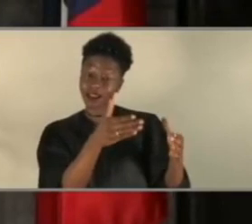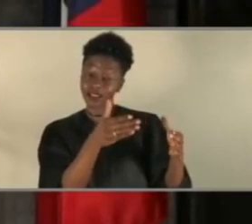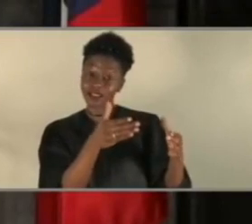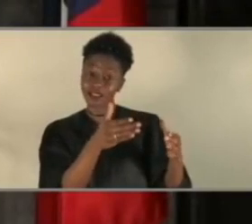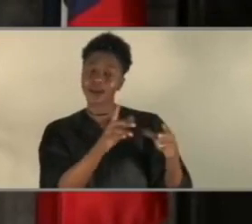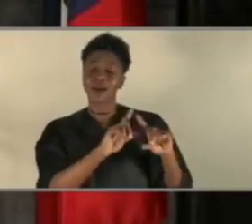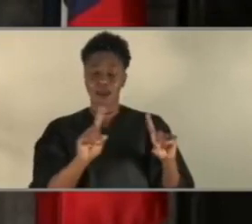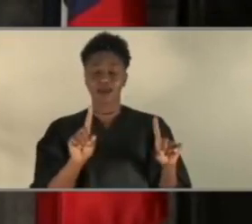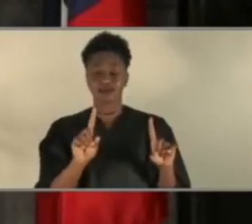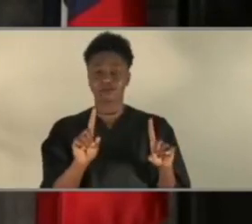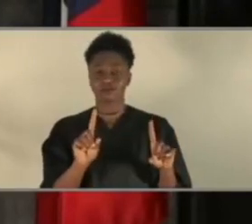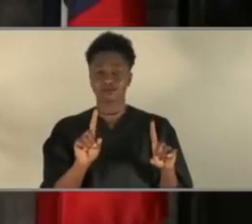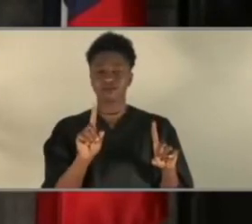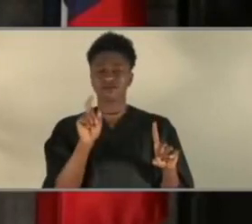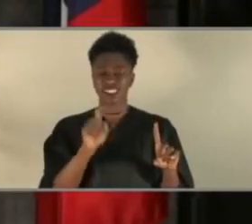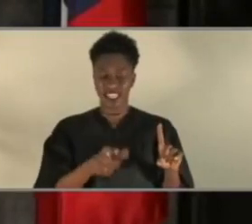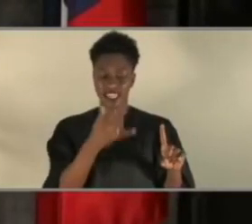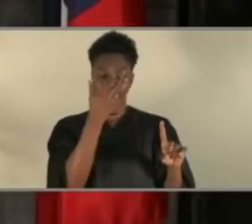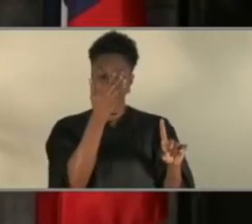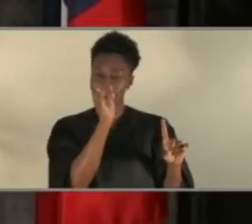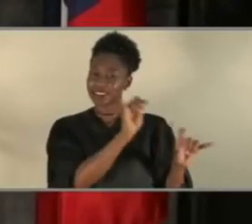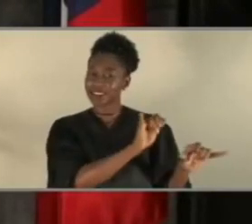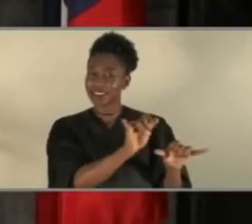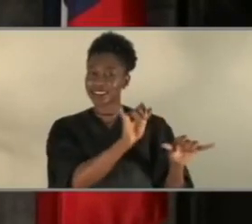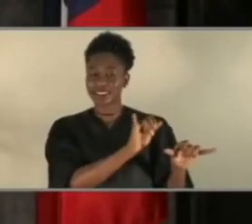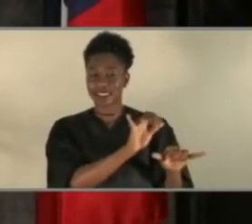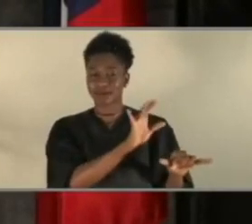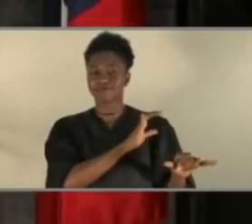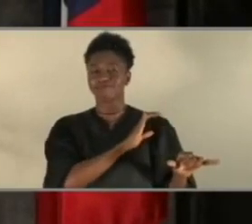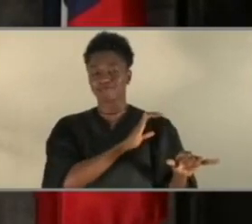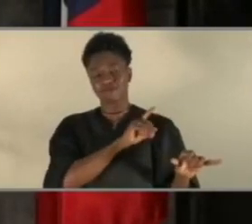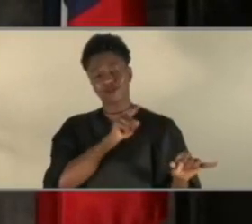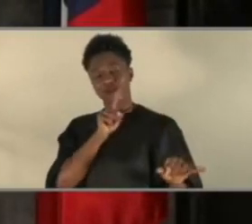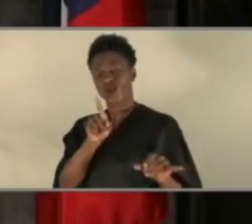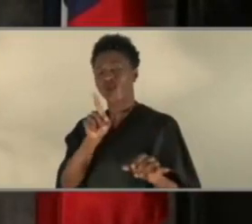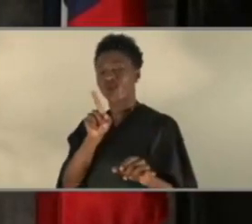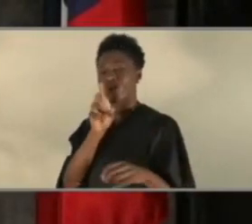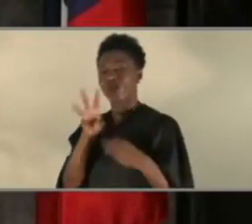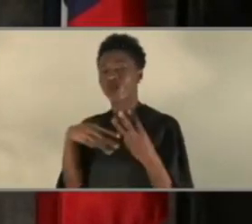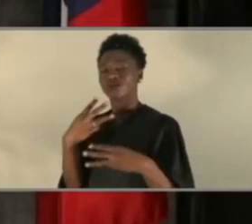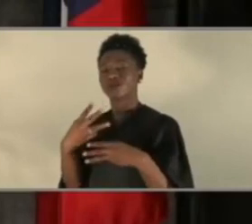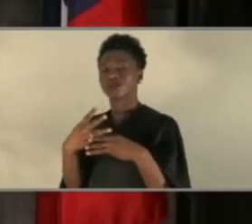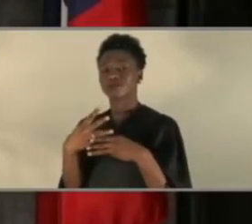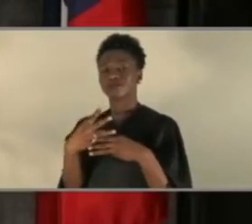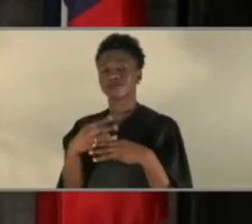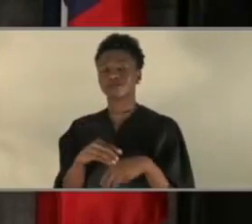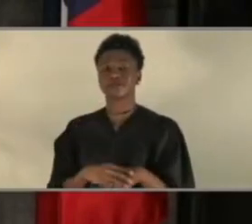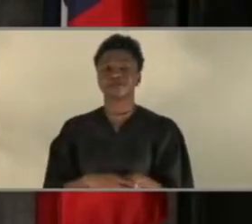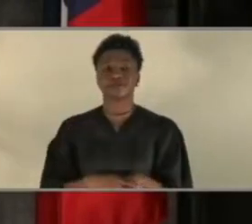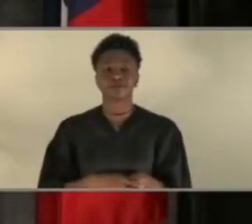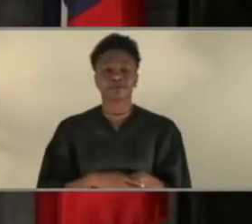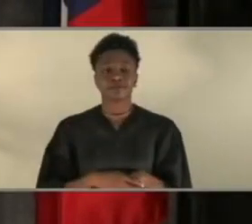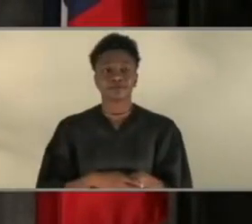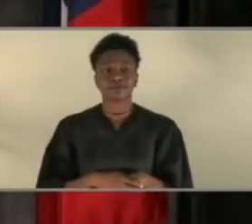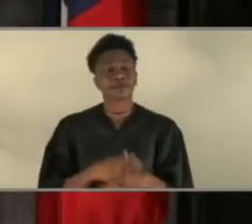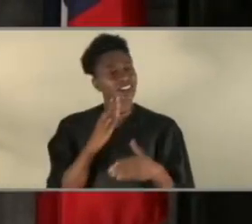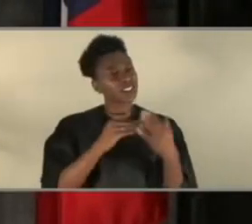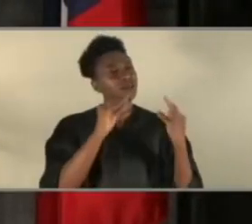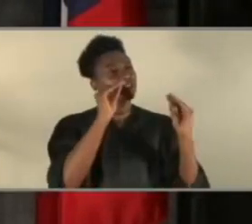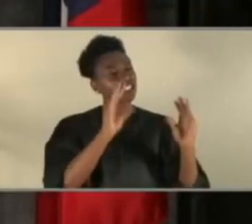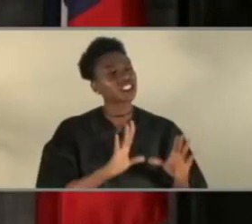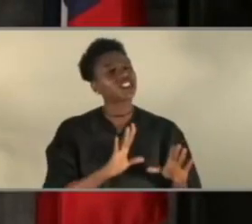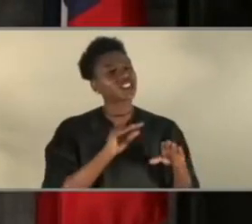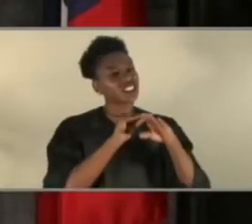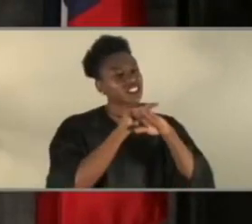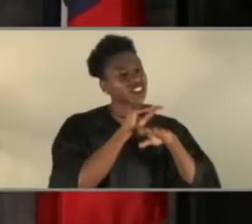taught us that we will need these attributes in the real world. I can still remember some of our teachers advising us